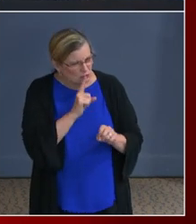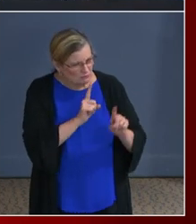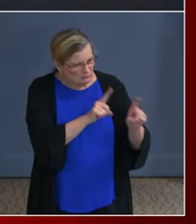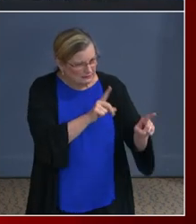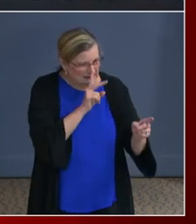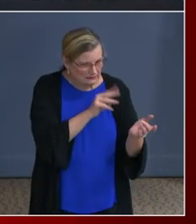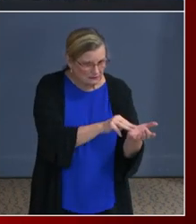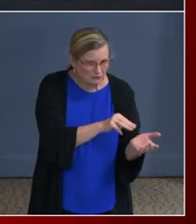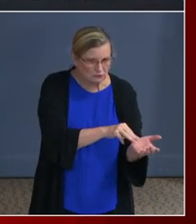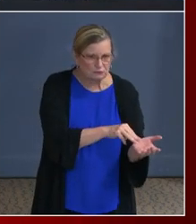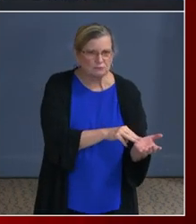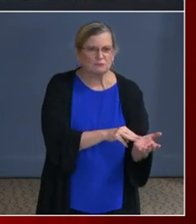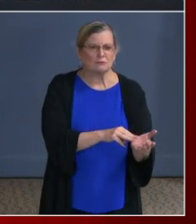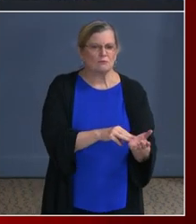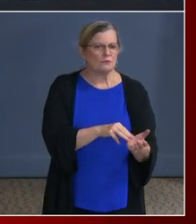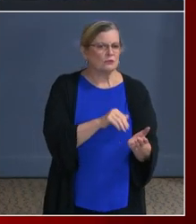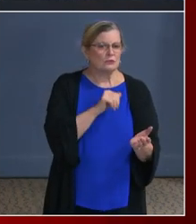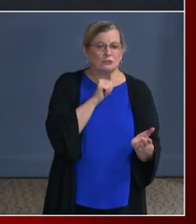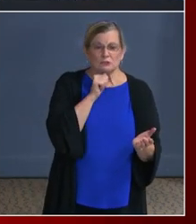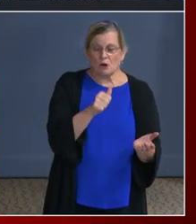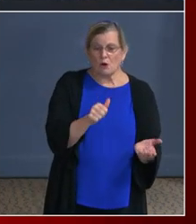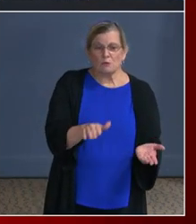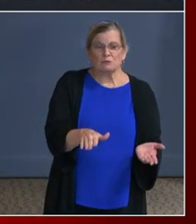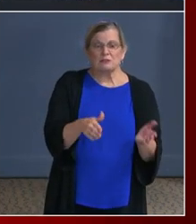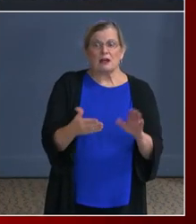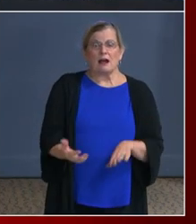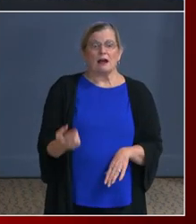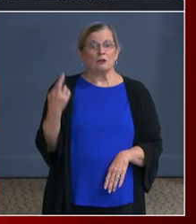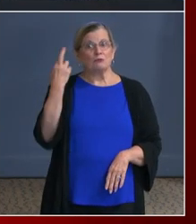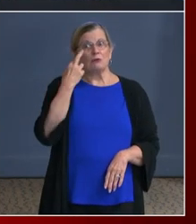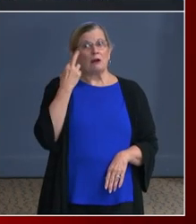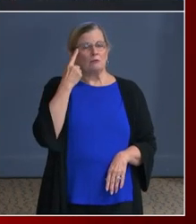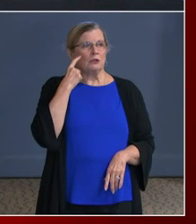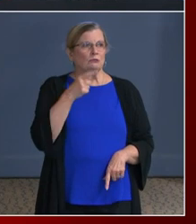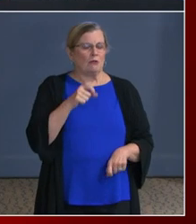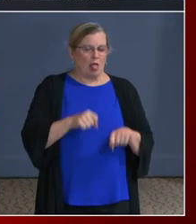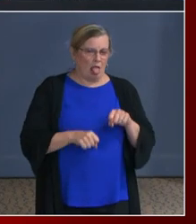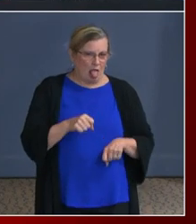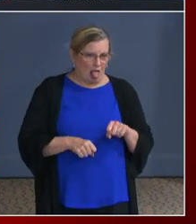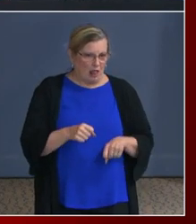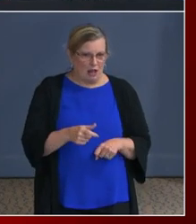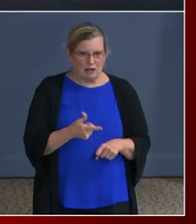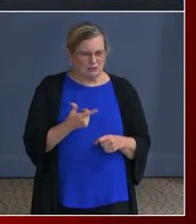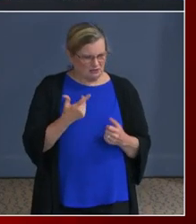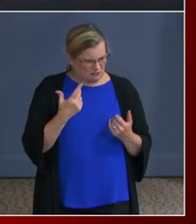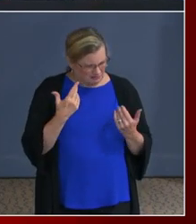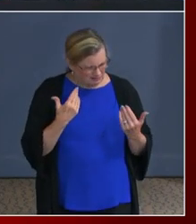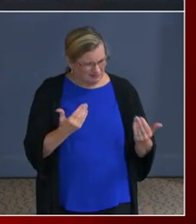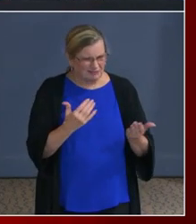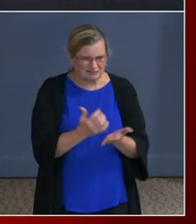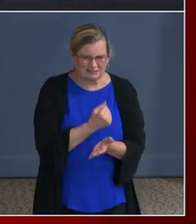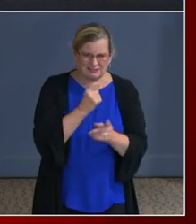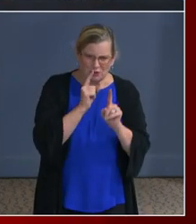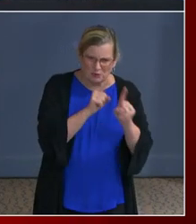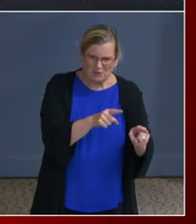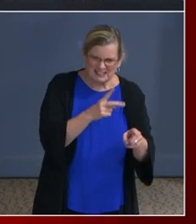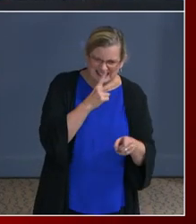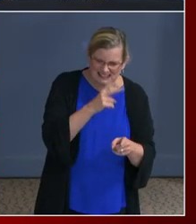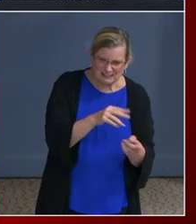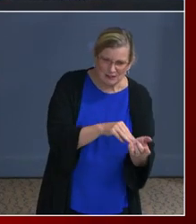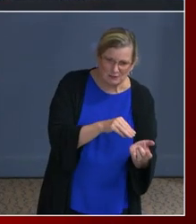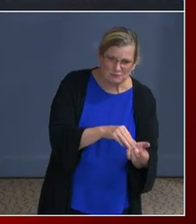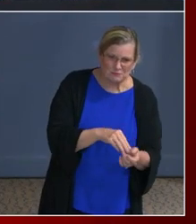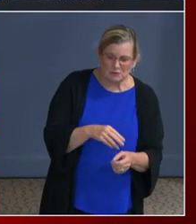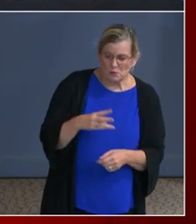continue to emphasize those messages. DC hospitals are operating and they are safe, and it is critical that